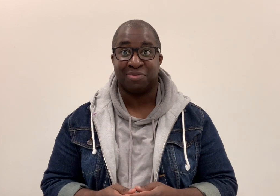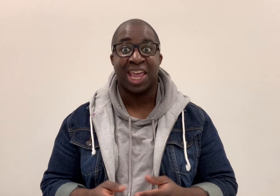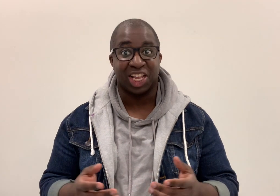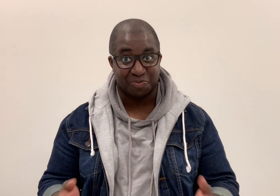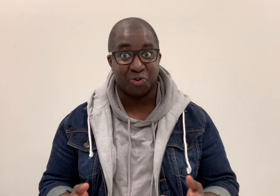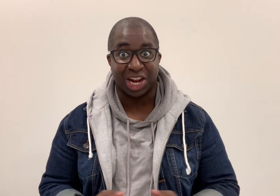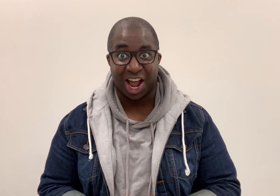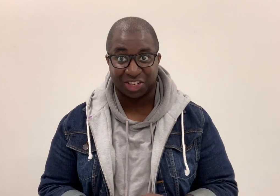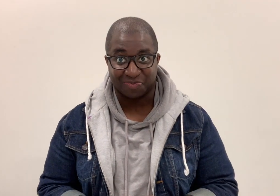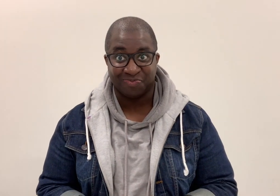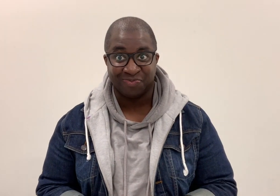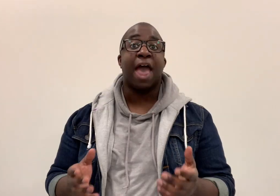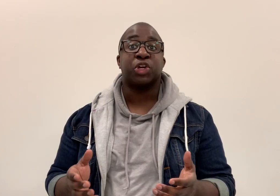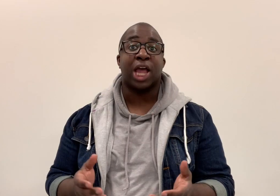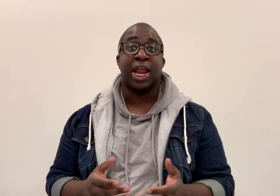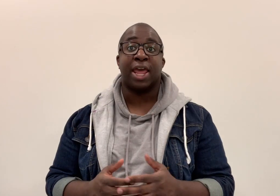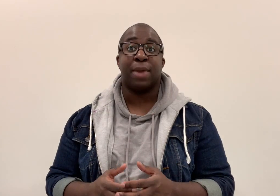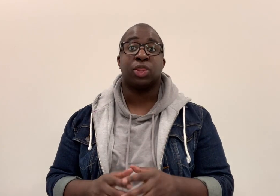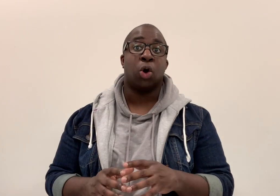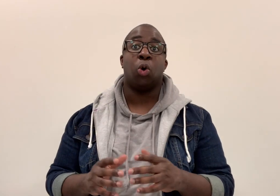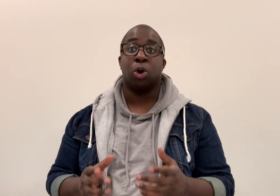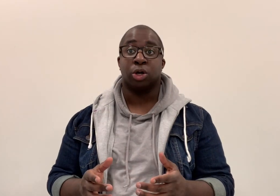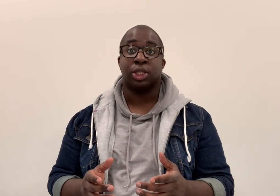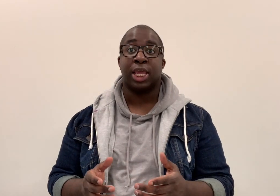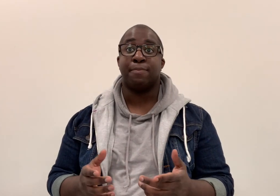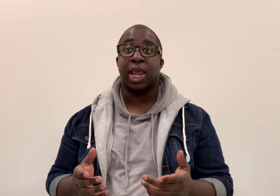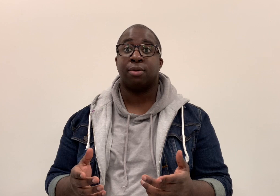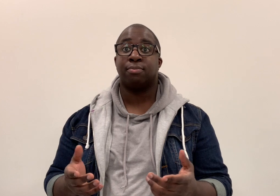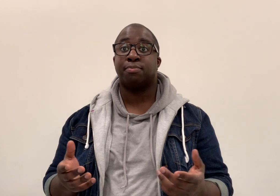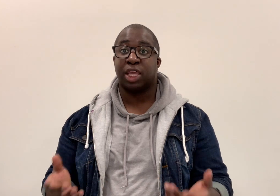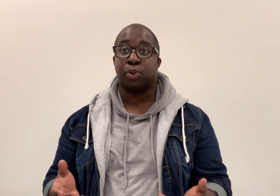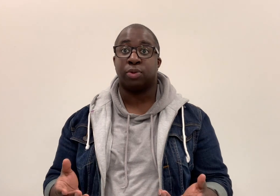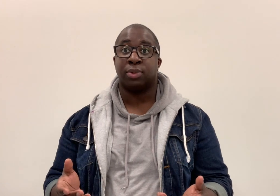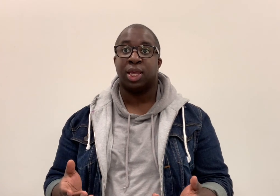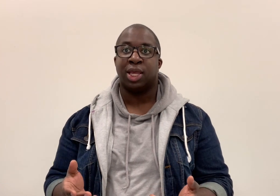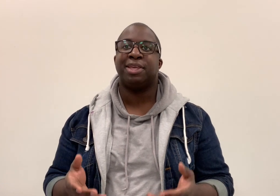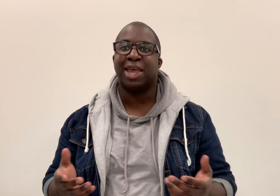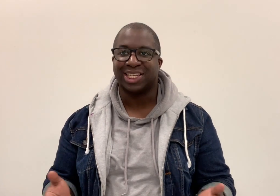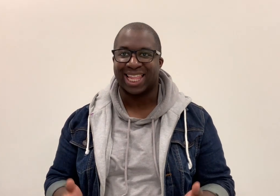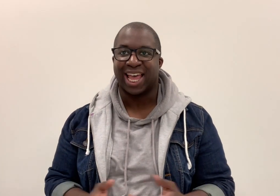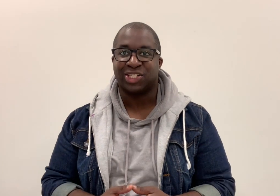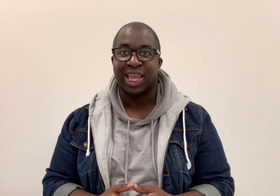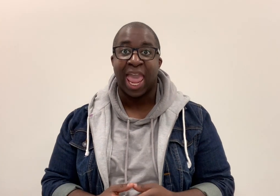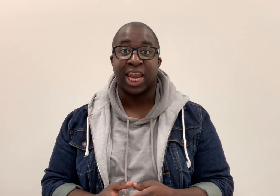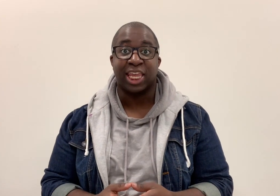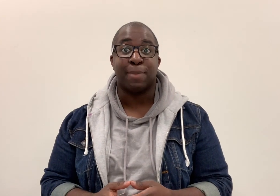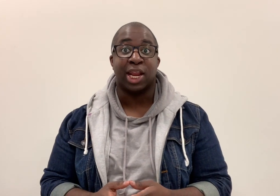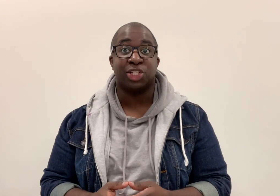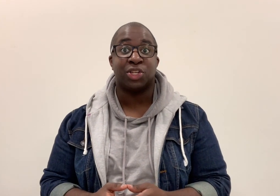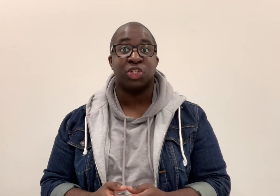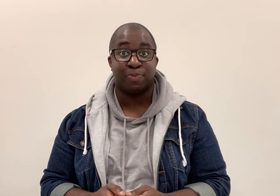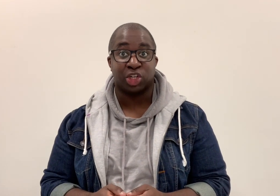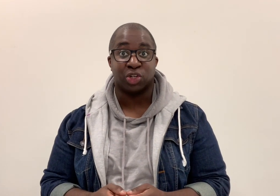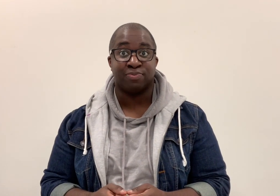creation. It's pretty awesome. After God had made the whole world, he made people. He made us last, and he